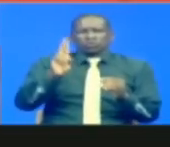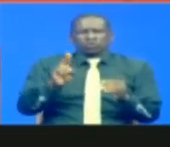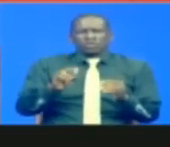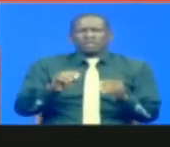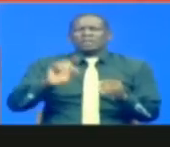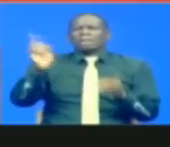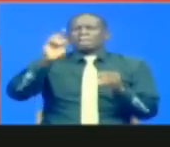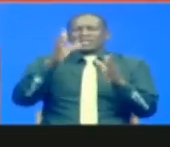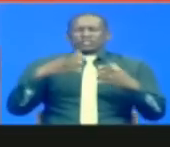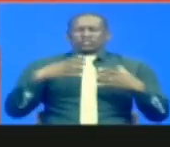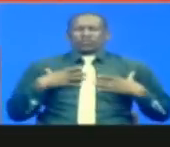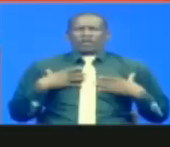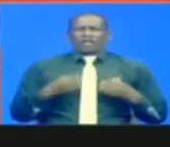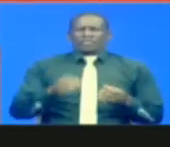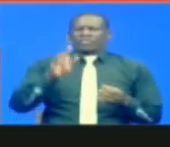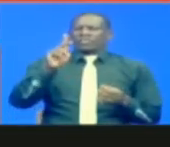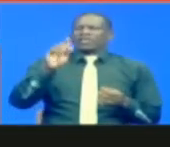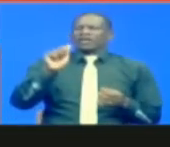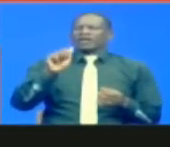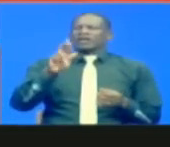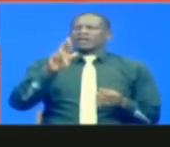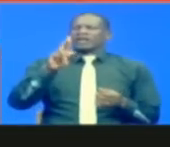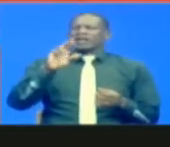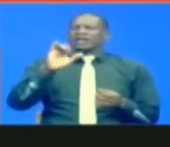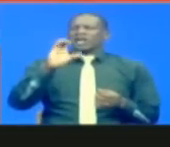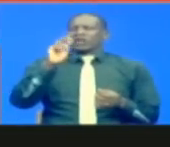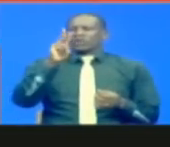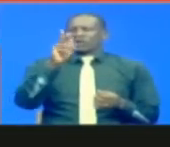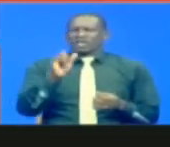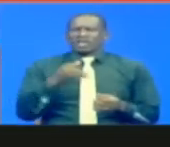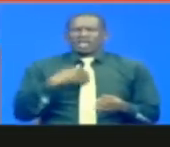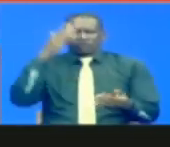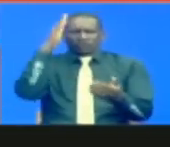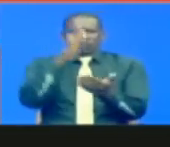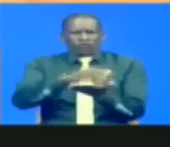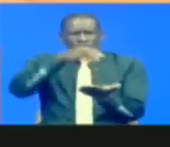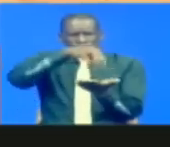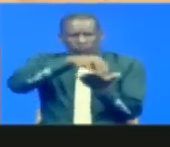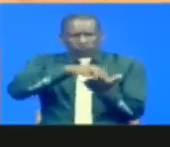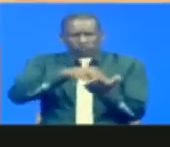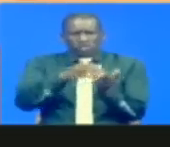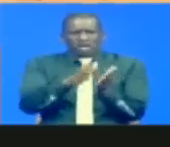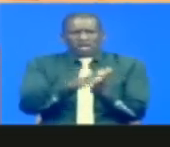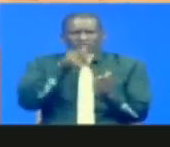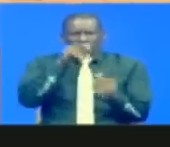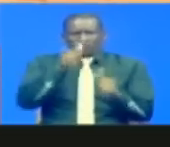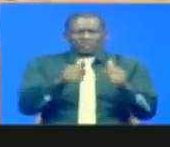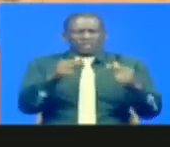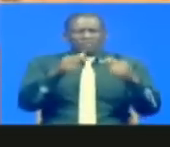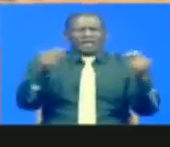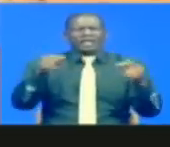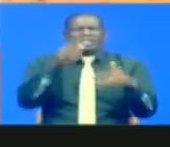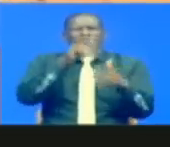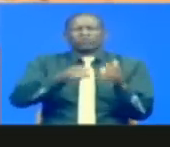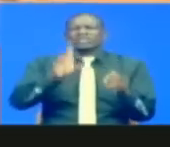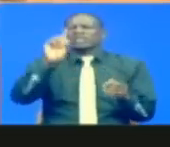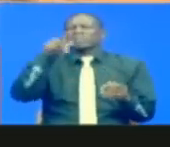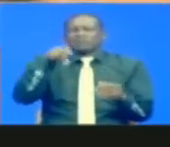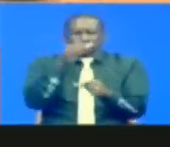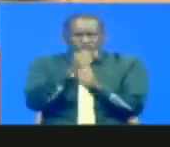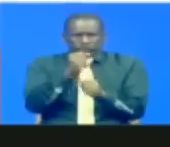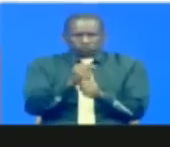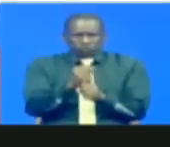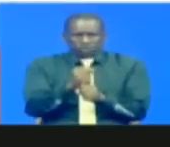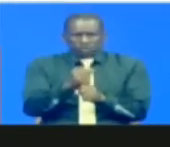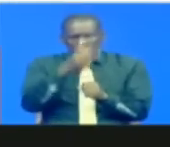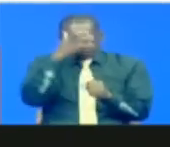her stand known, a stand which could be an indictment on the work the DP has been doing, as he was the one who had, in